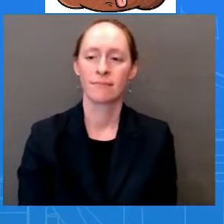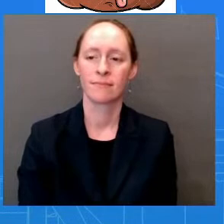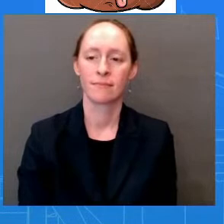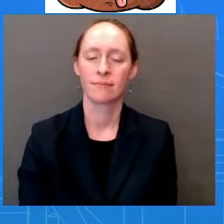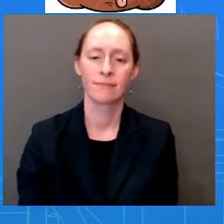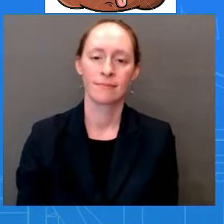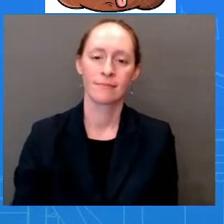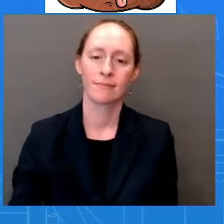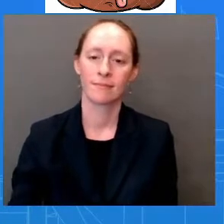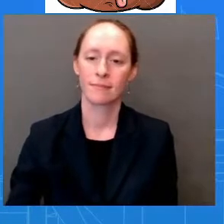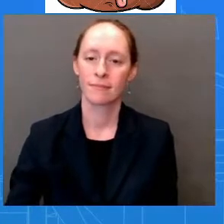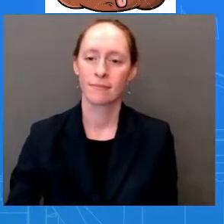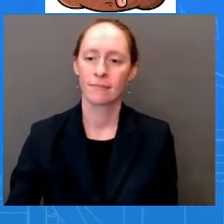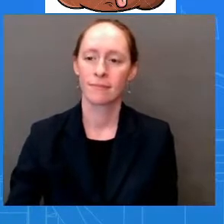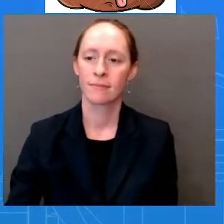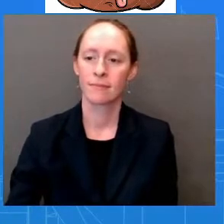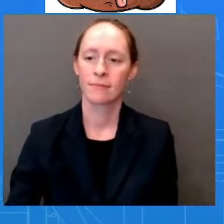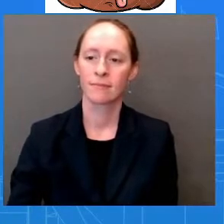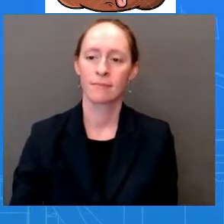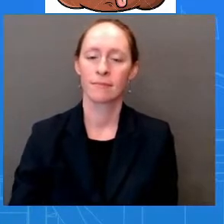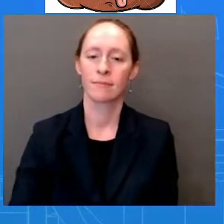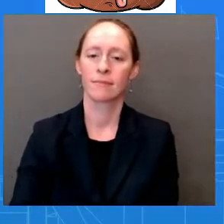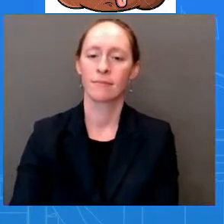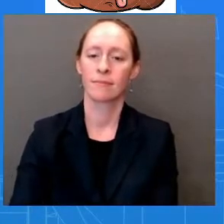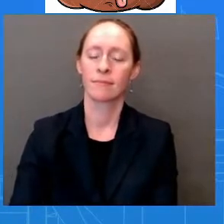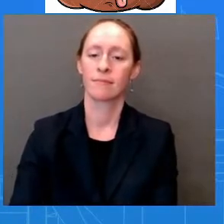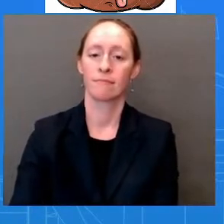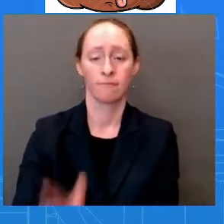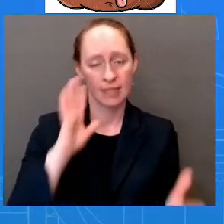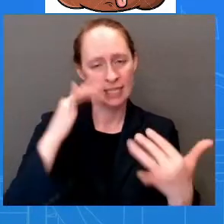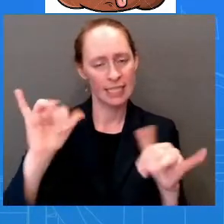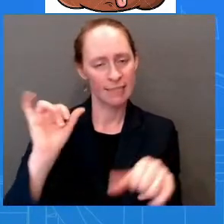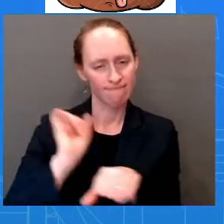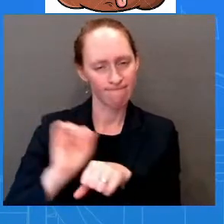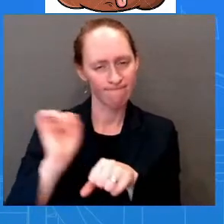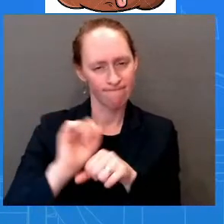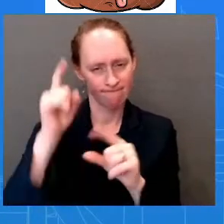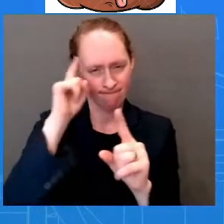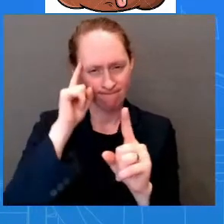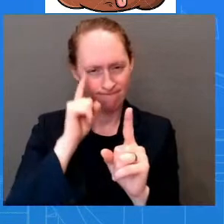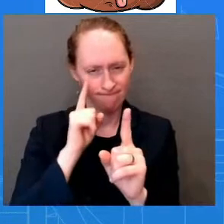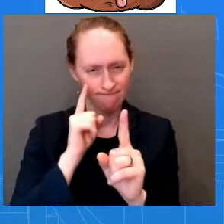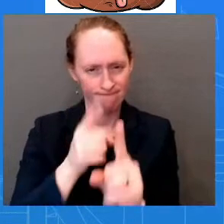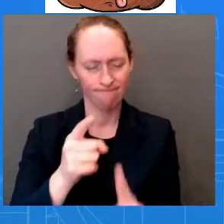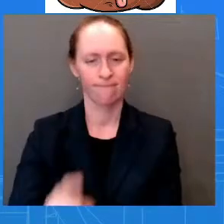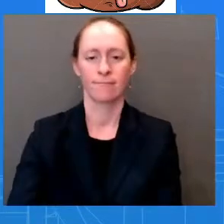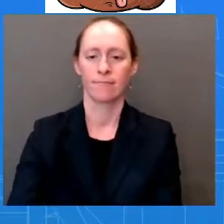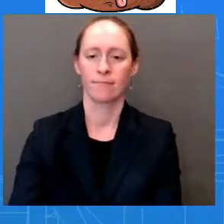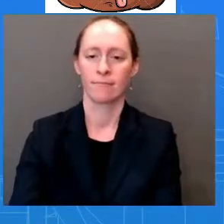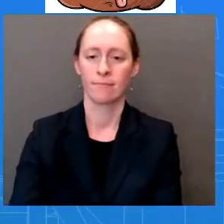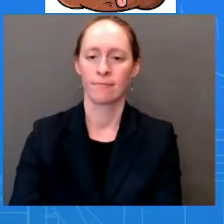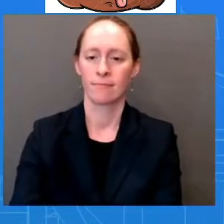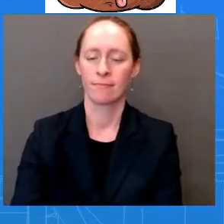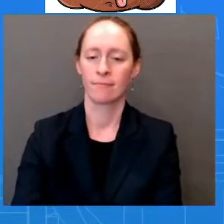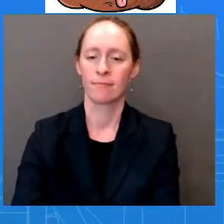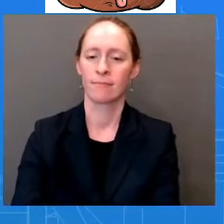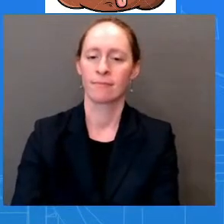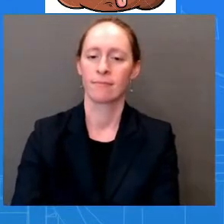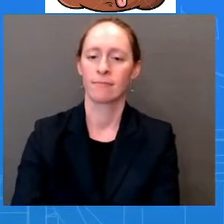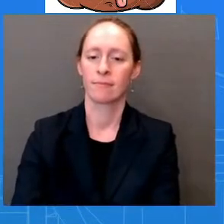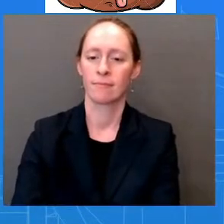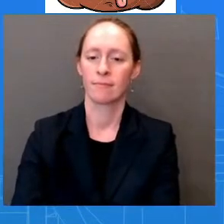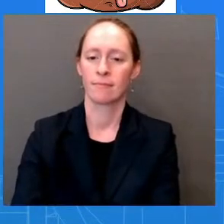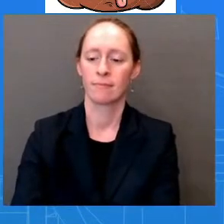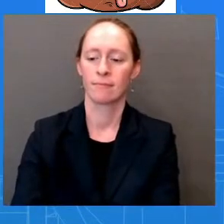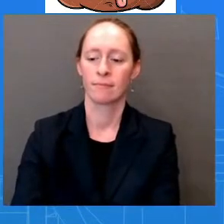Look, people didn't think we would get a bipartisan legislation on the gun reform bill that the